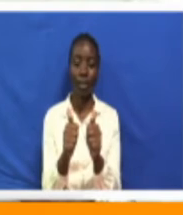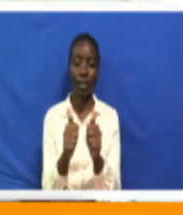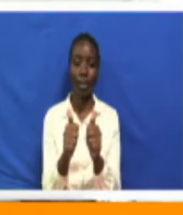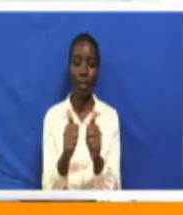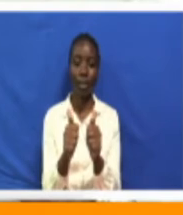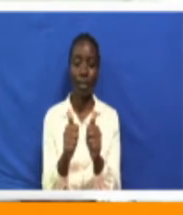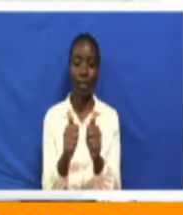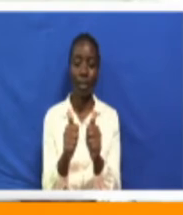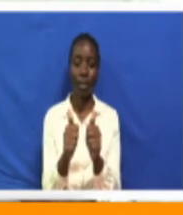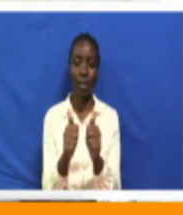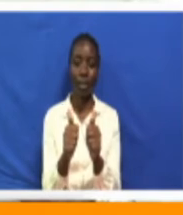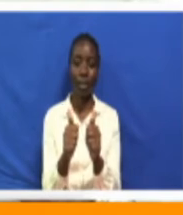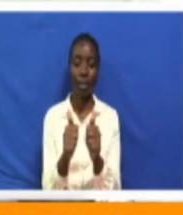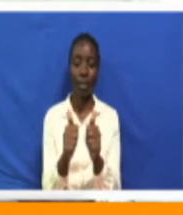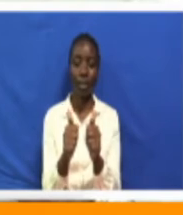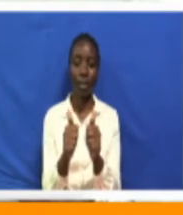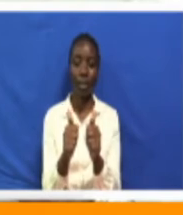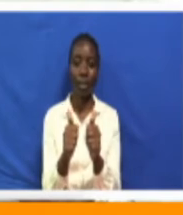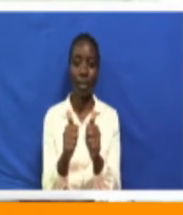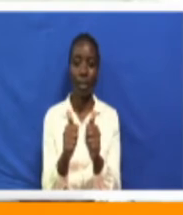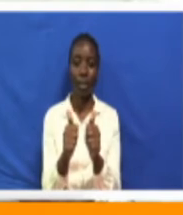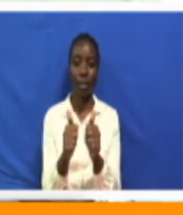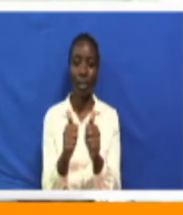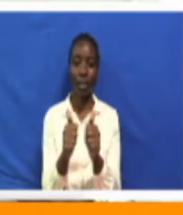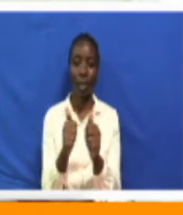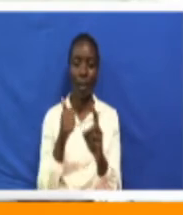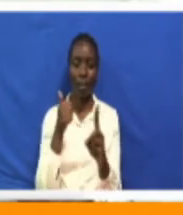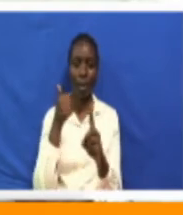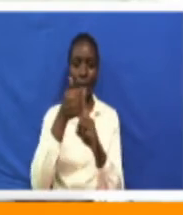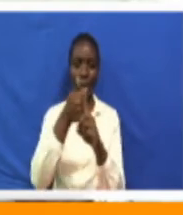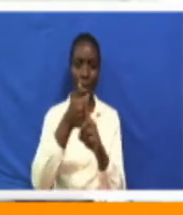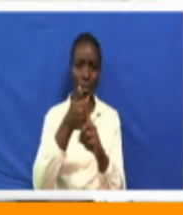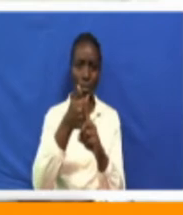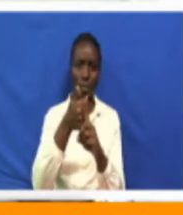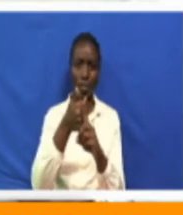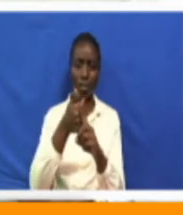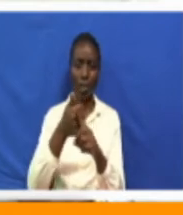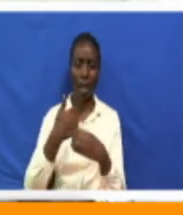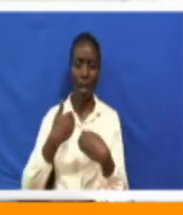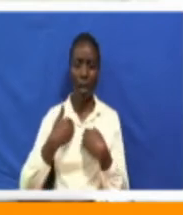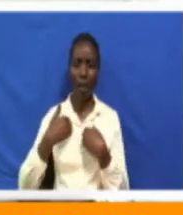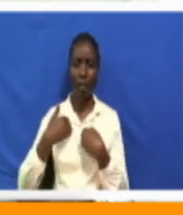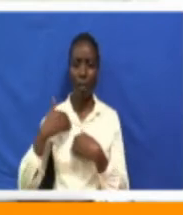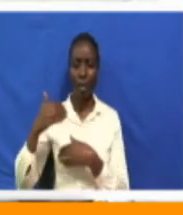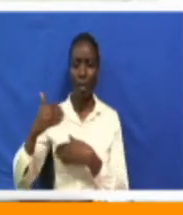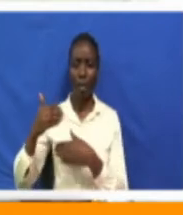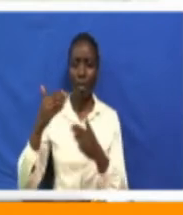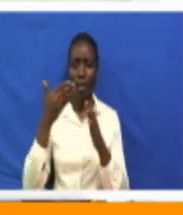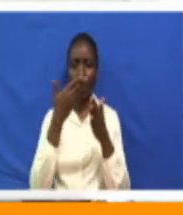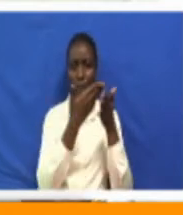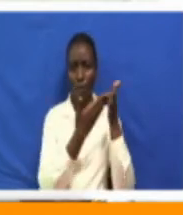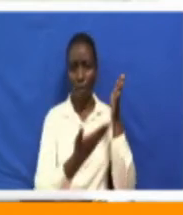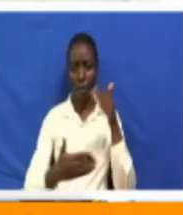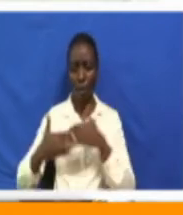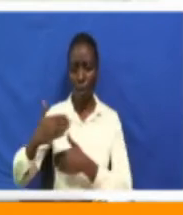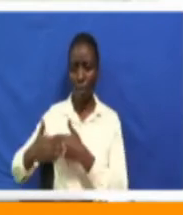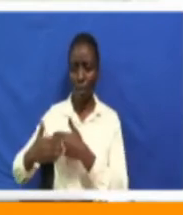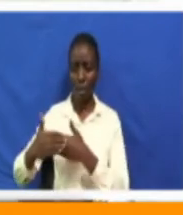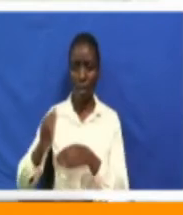which will Encompass the following territorial boundaries parishes